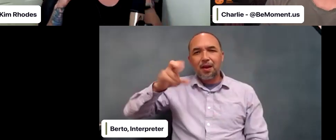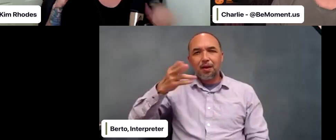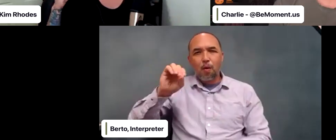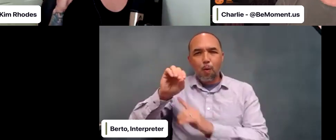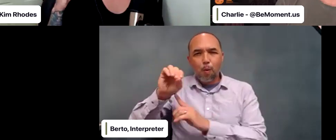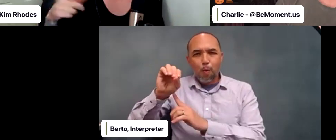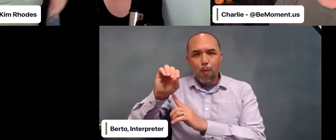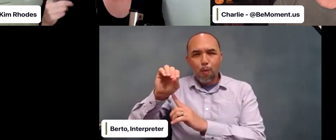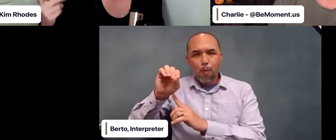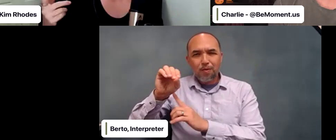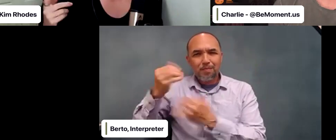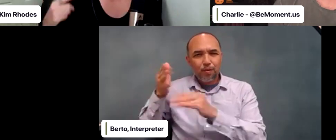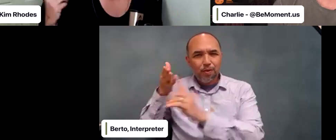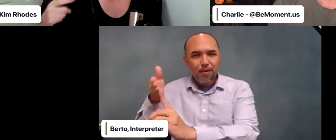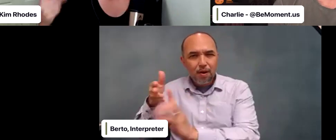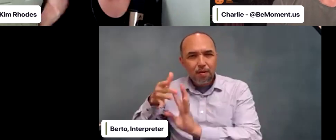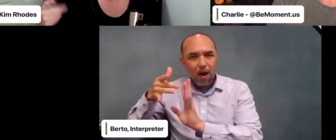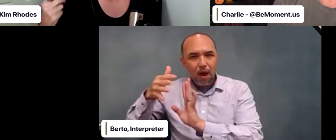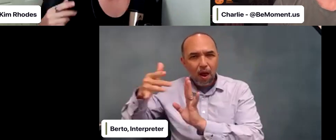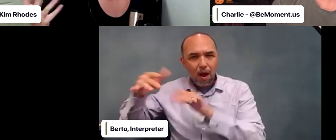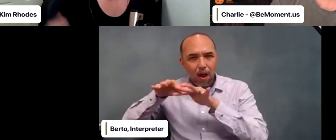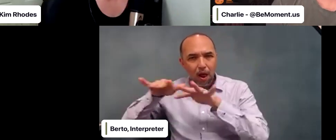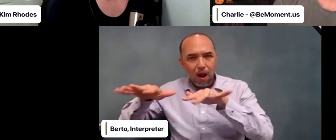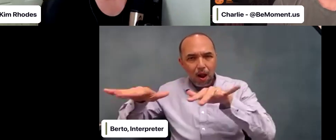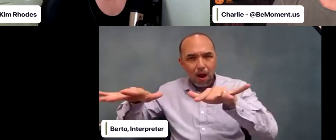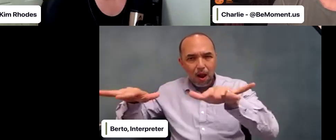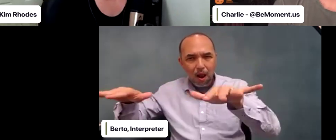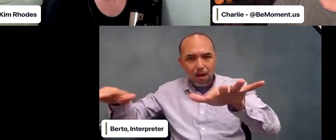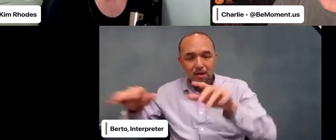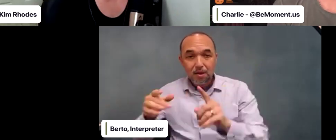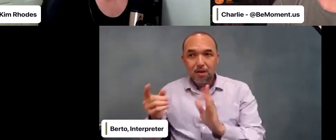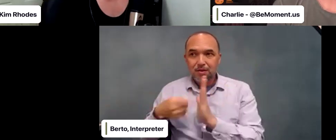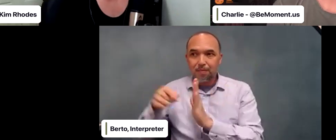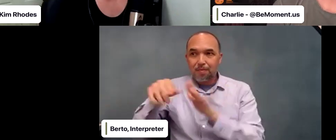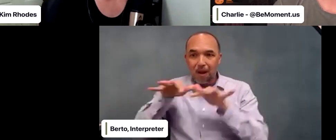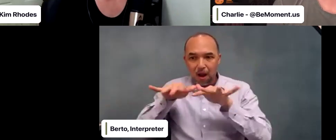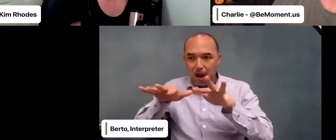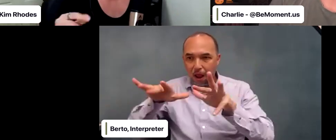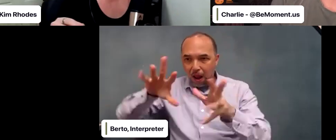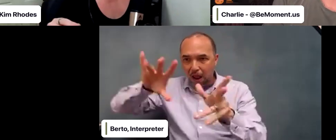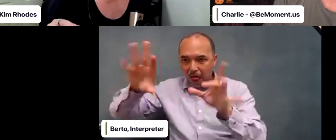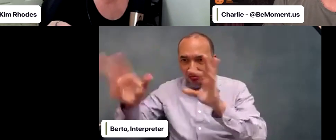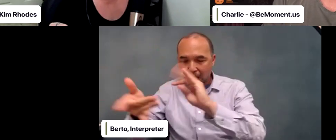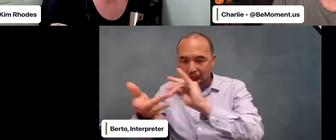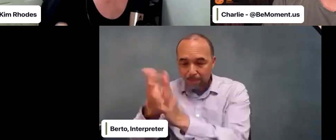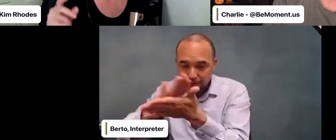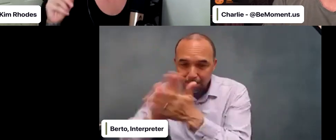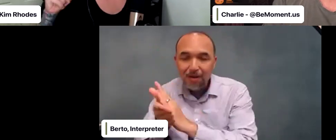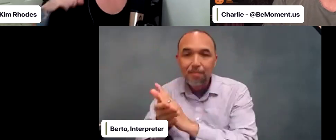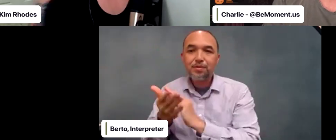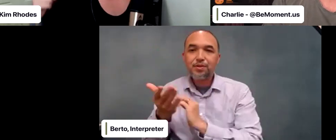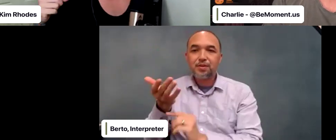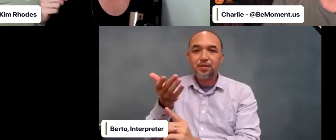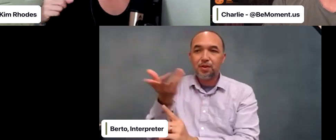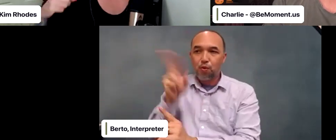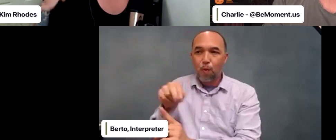Um, and sometimes the echoes can take on their own. They can be like, no, no, I am a thing. I am my own thing. Yes, residual. Thank you, Michelle. So there's